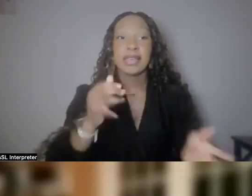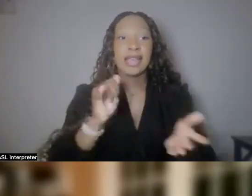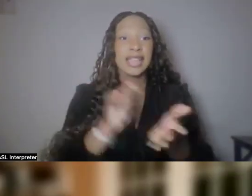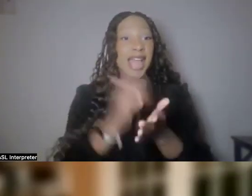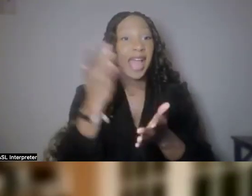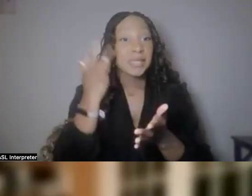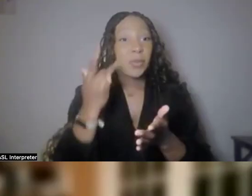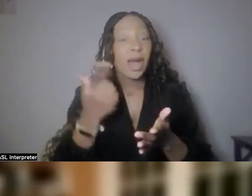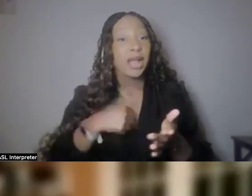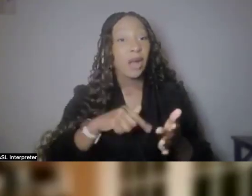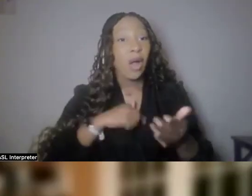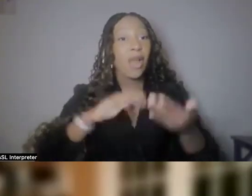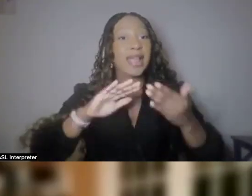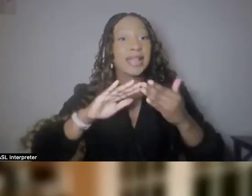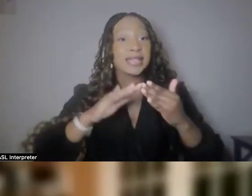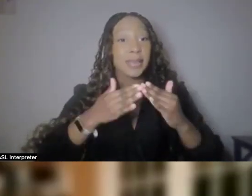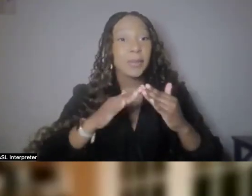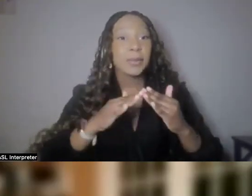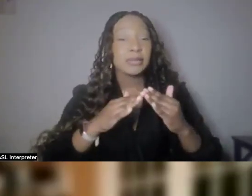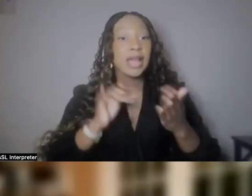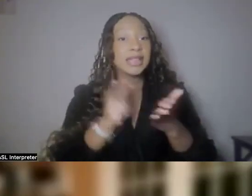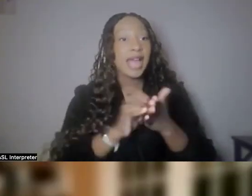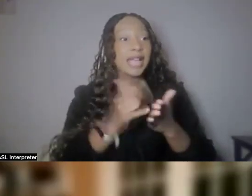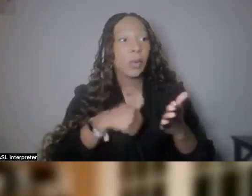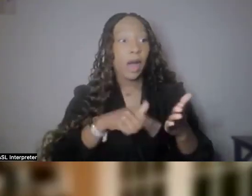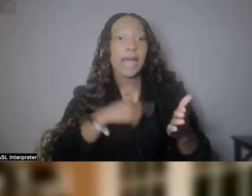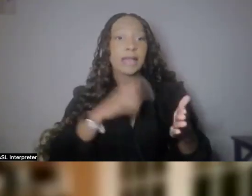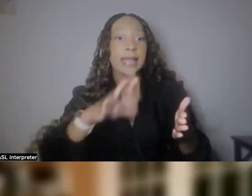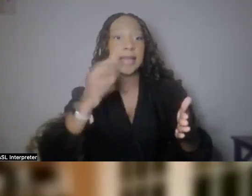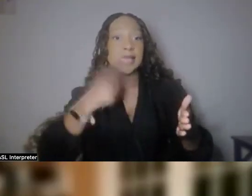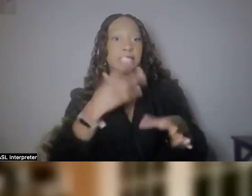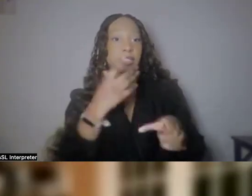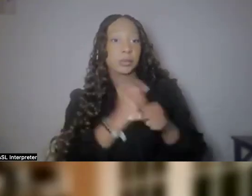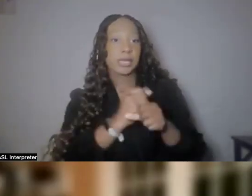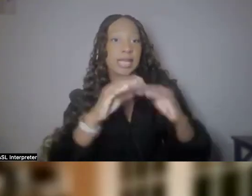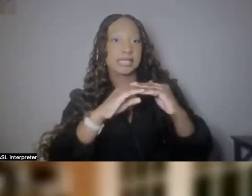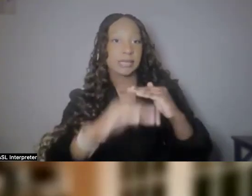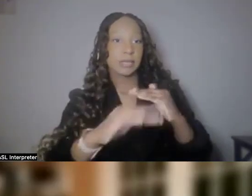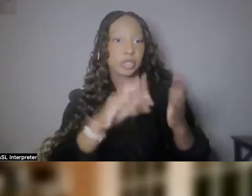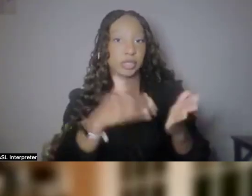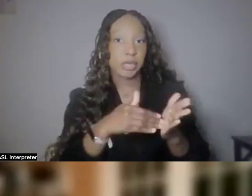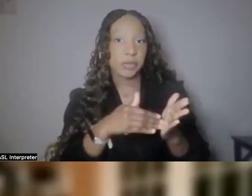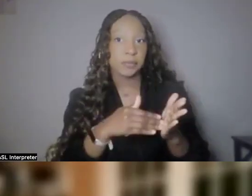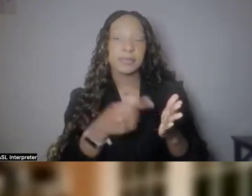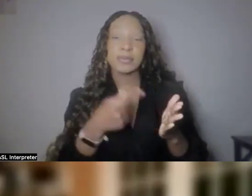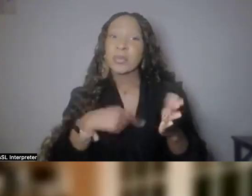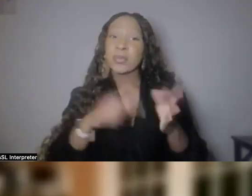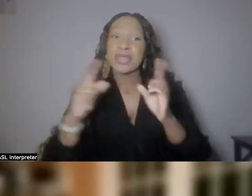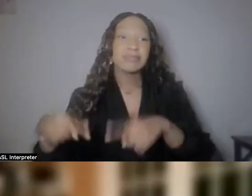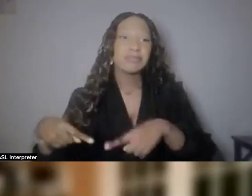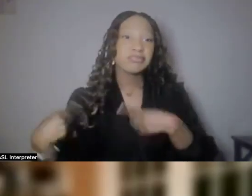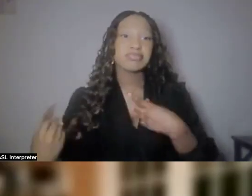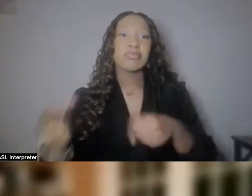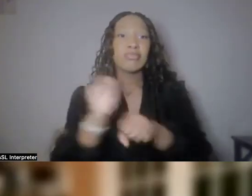was chosen to receive a stabilization center. We have already been working